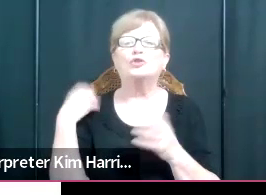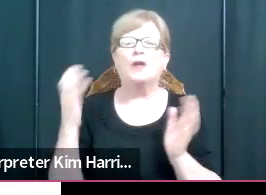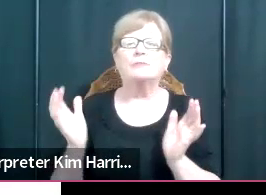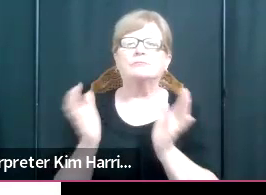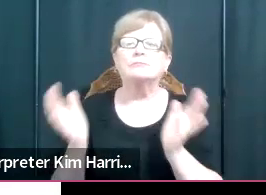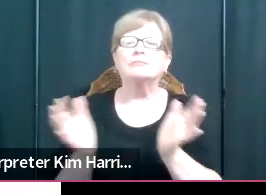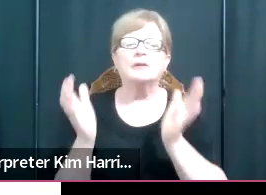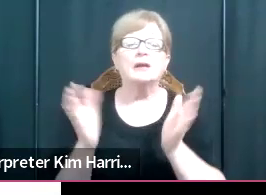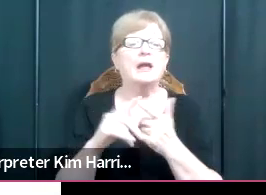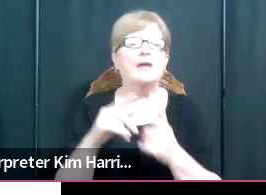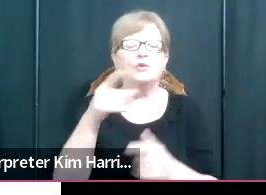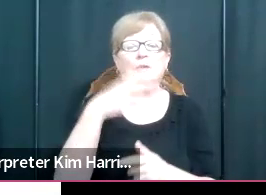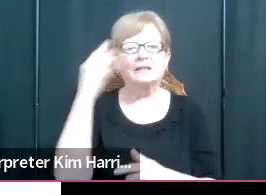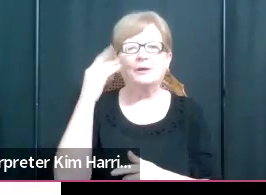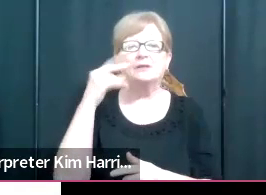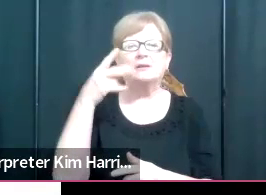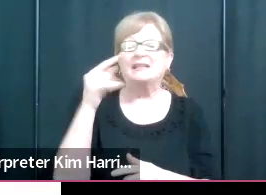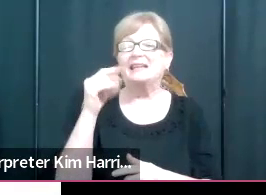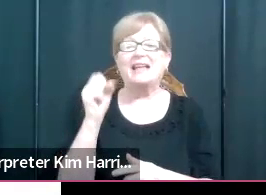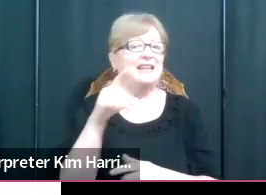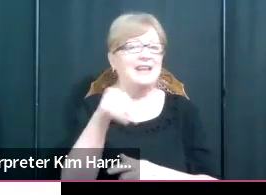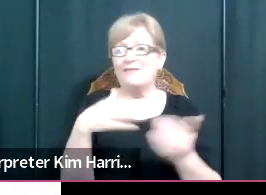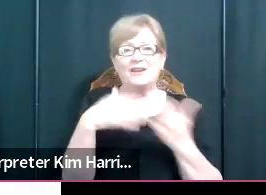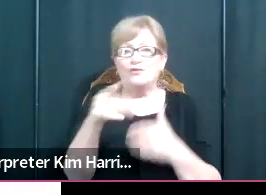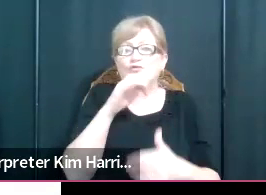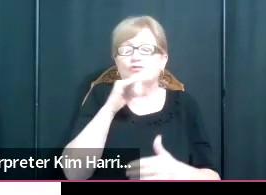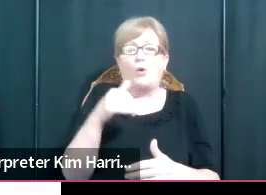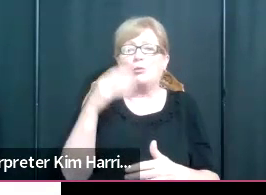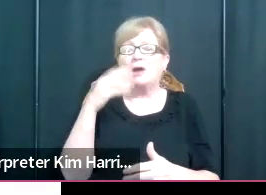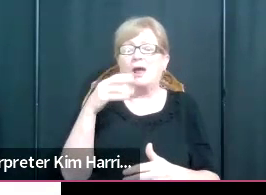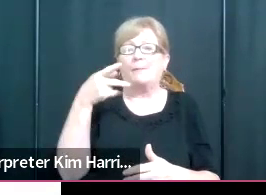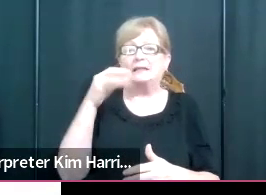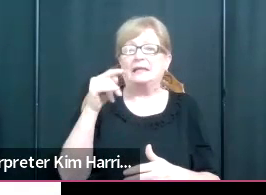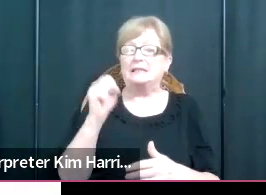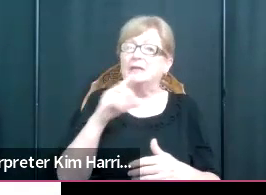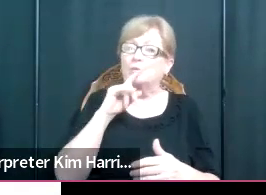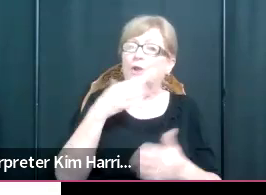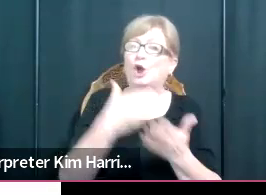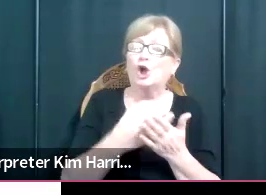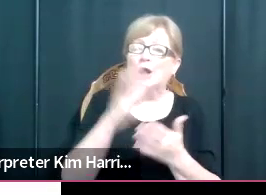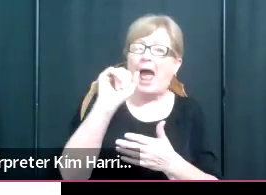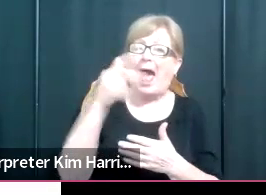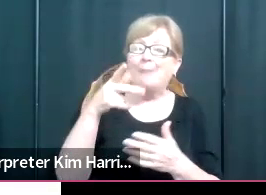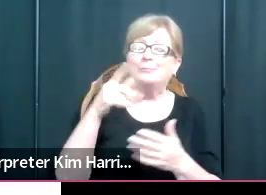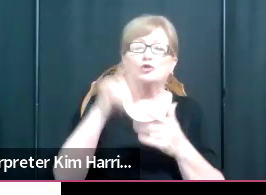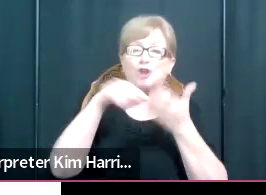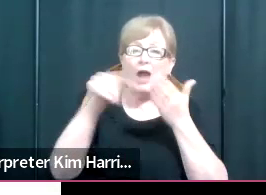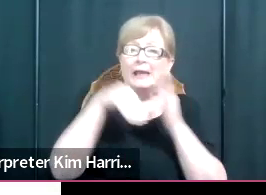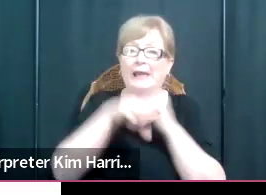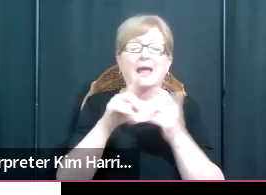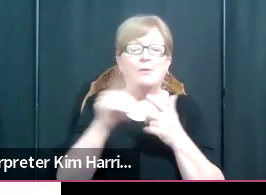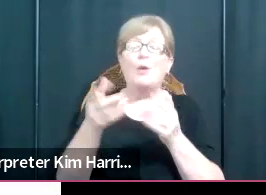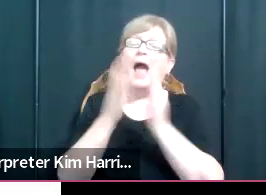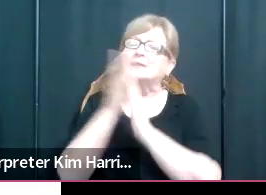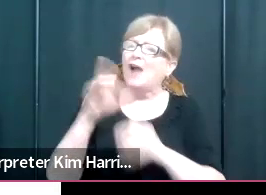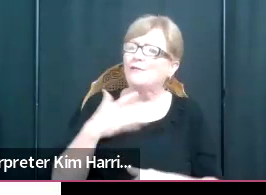experiences PTSD, and even if they don't, it's a good app to use to sort of check in, because it will ask you how you're